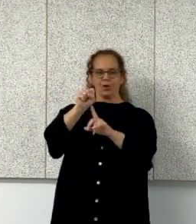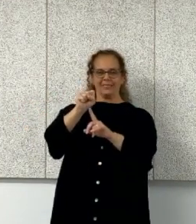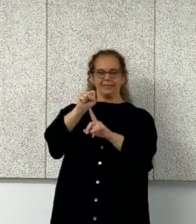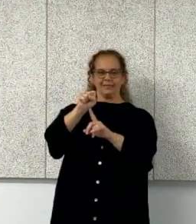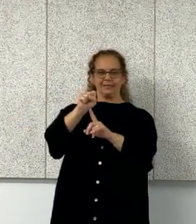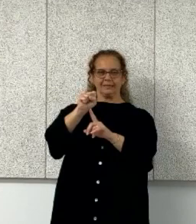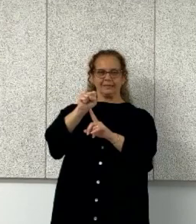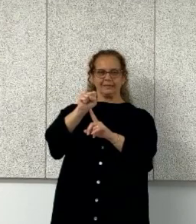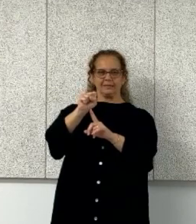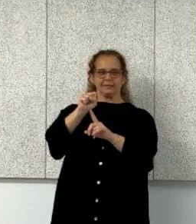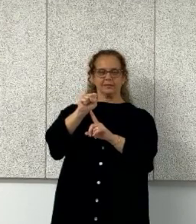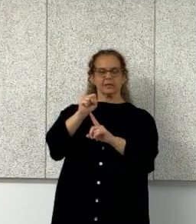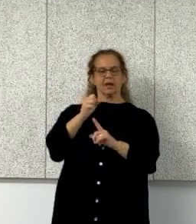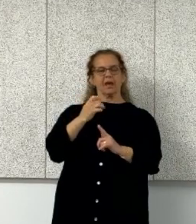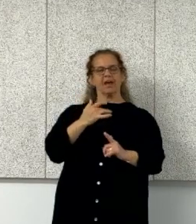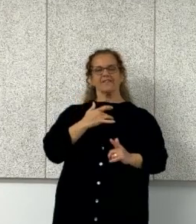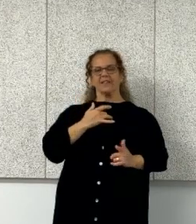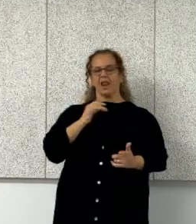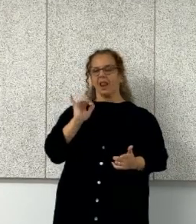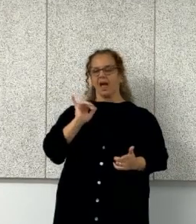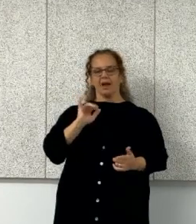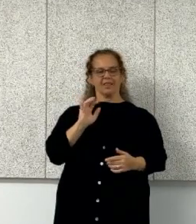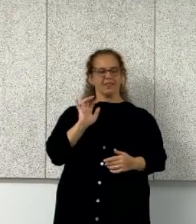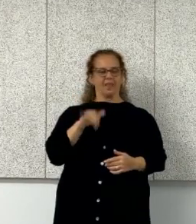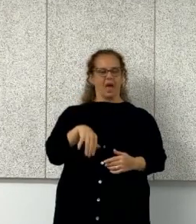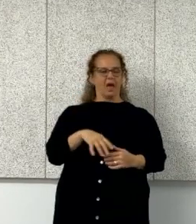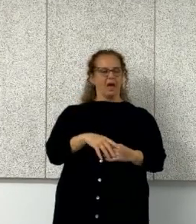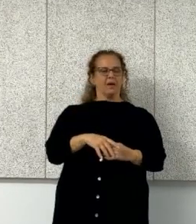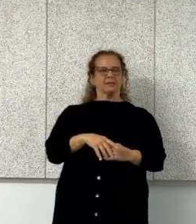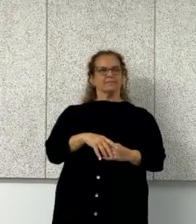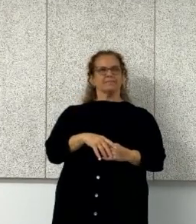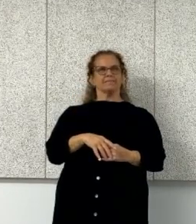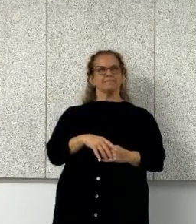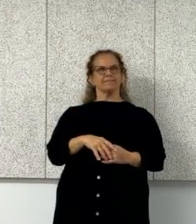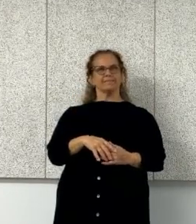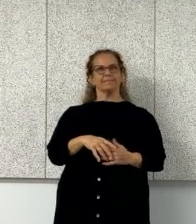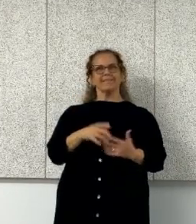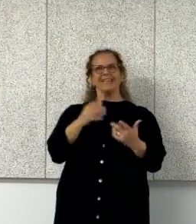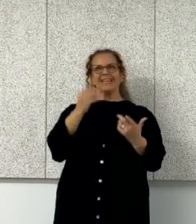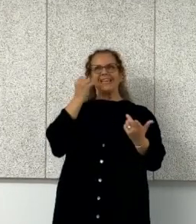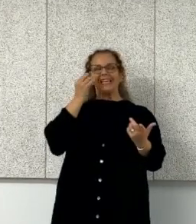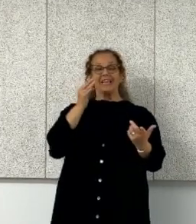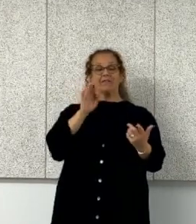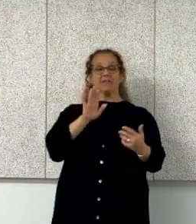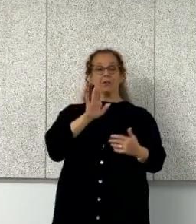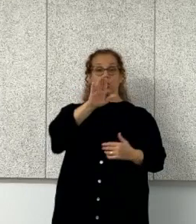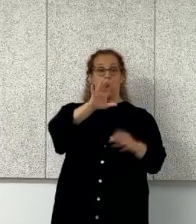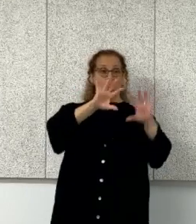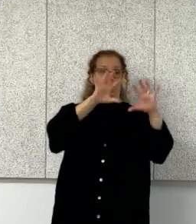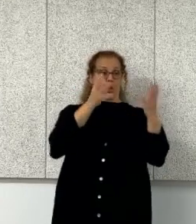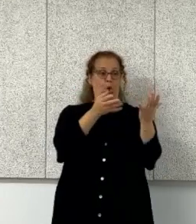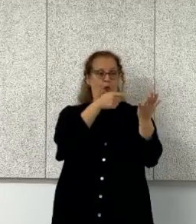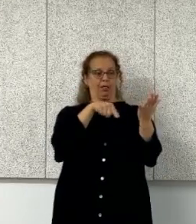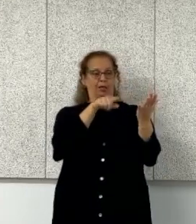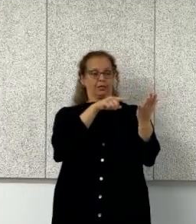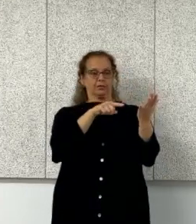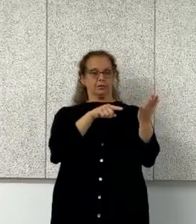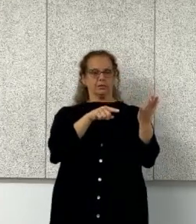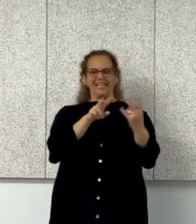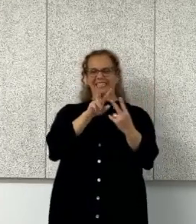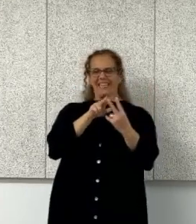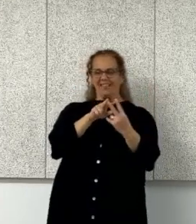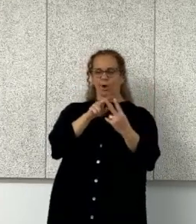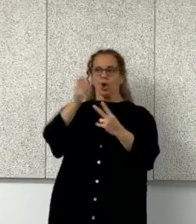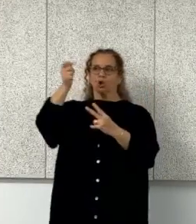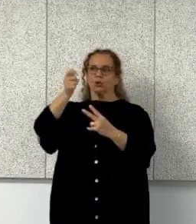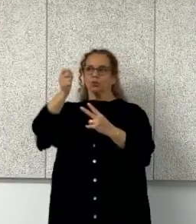a tool of supremacy, and it will always get you. So like when everyone, if anyone in your universe says it is either